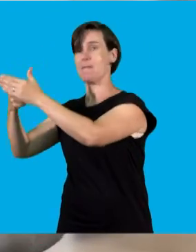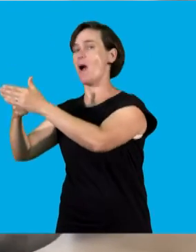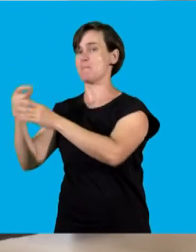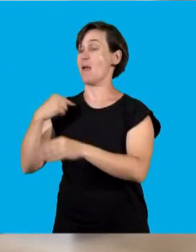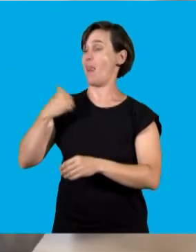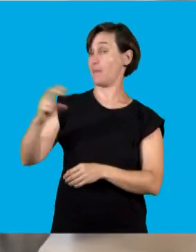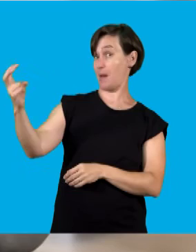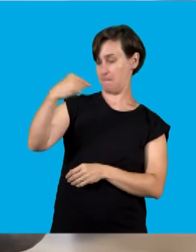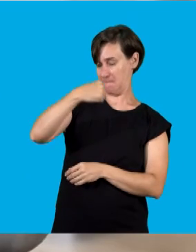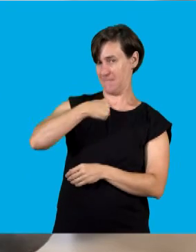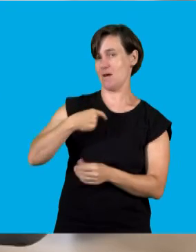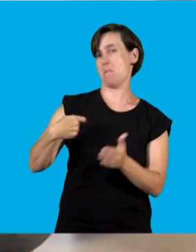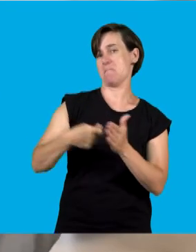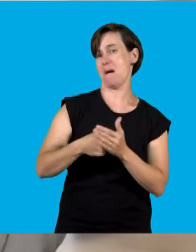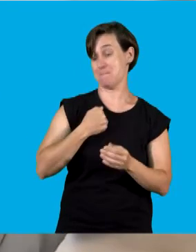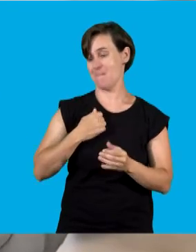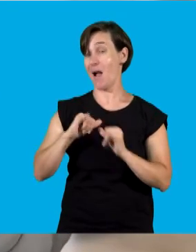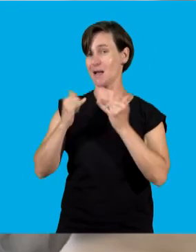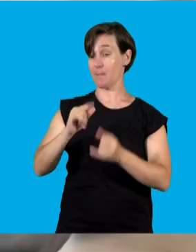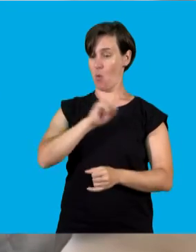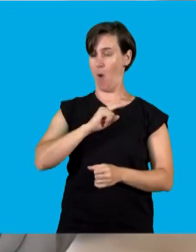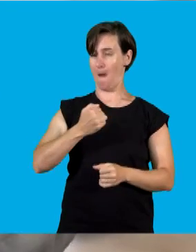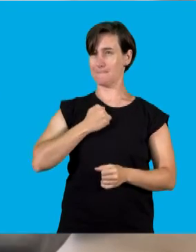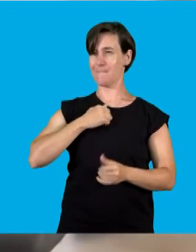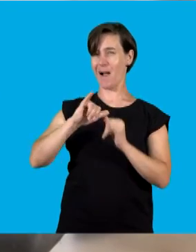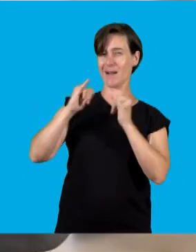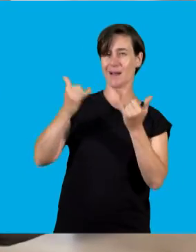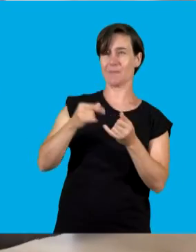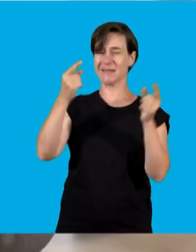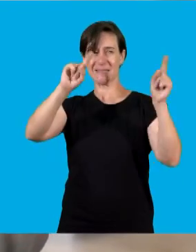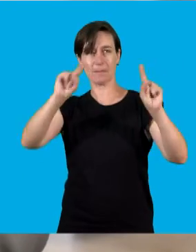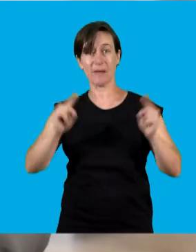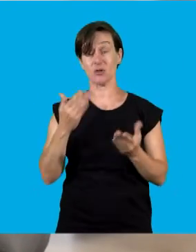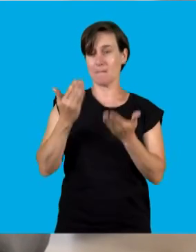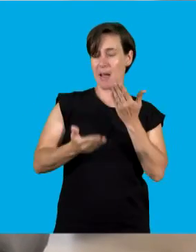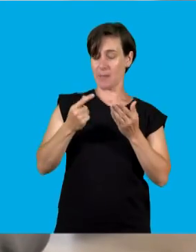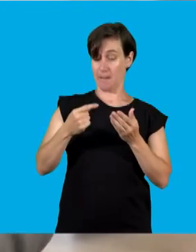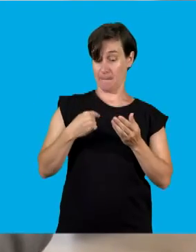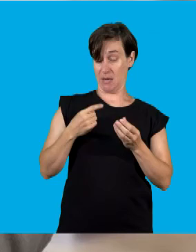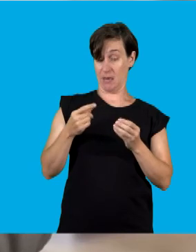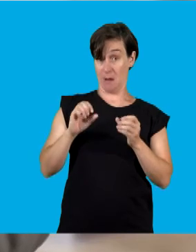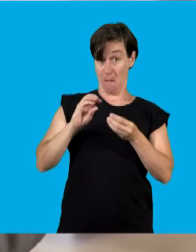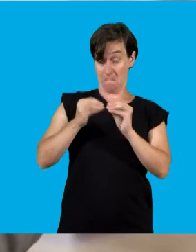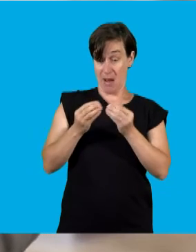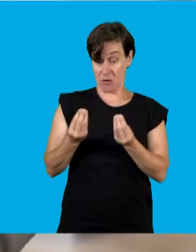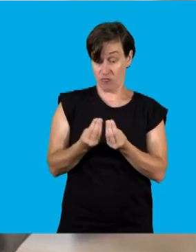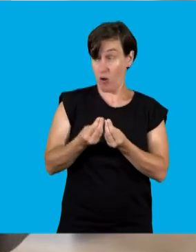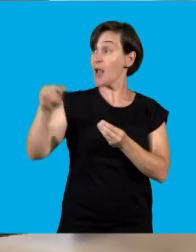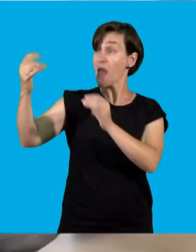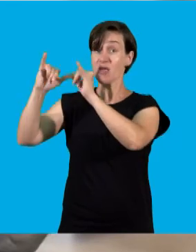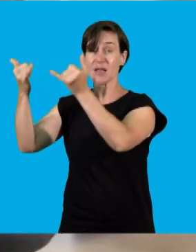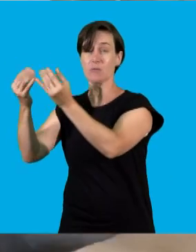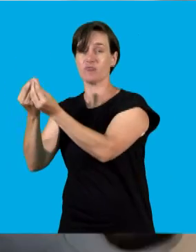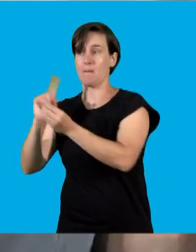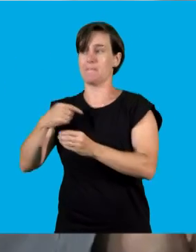to you as shop B to buy it from you. Why? Because you've modified the product, you've made it better